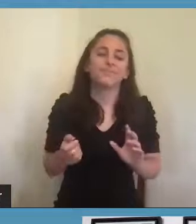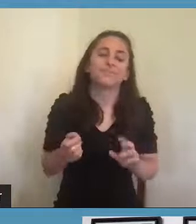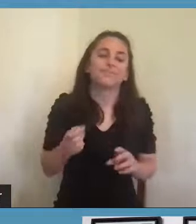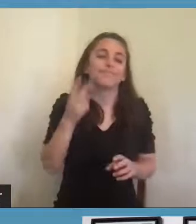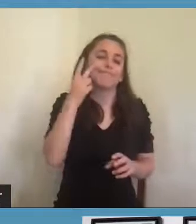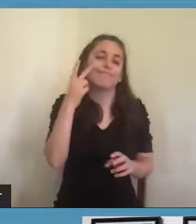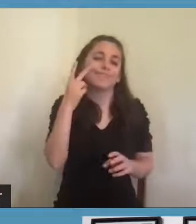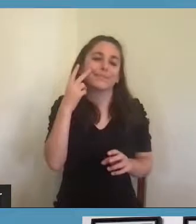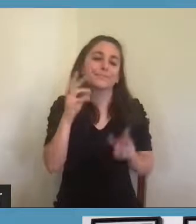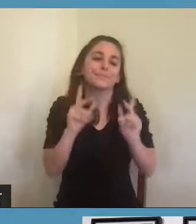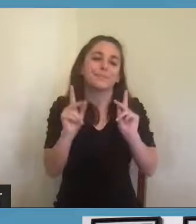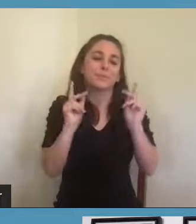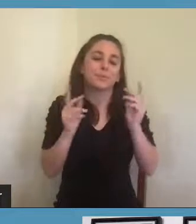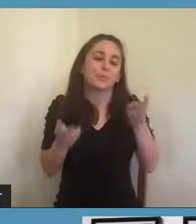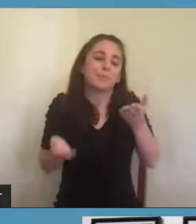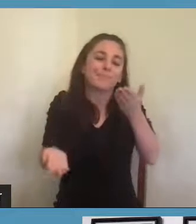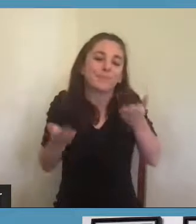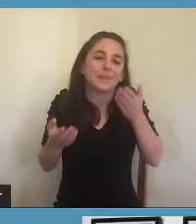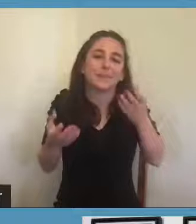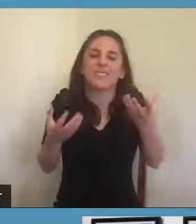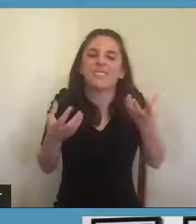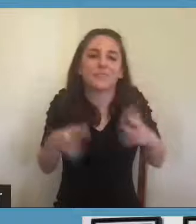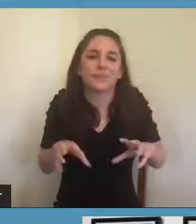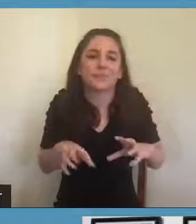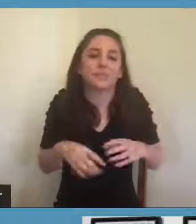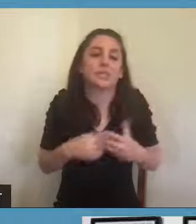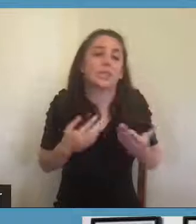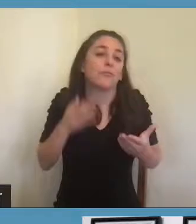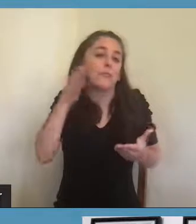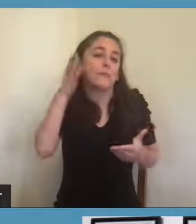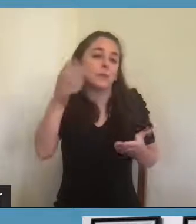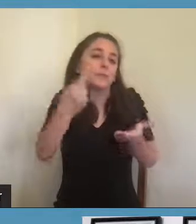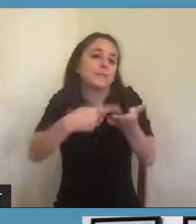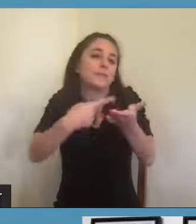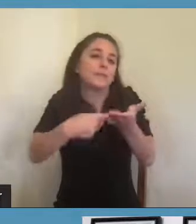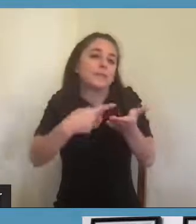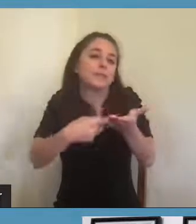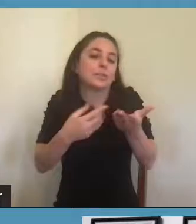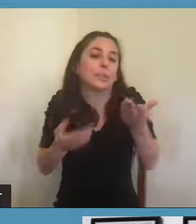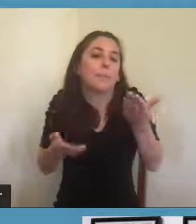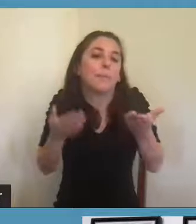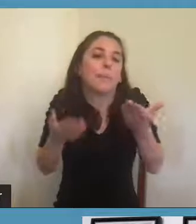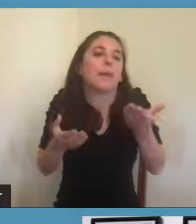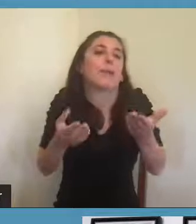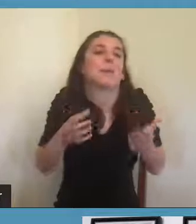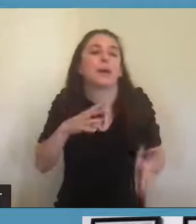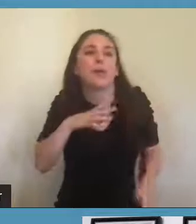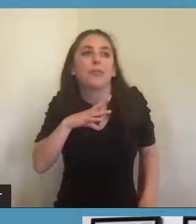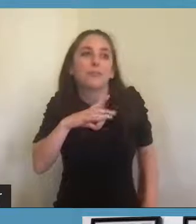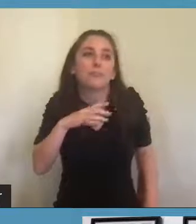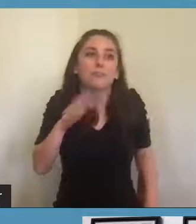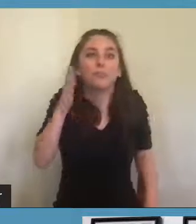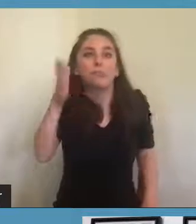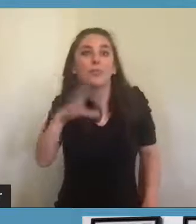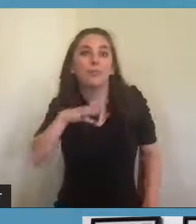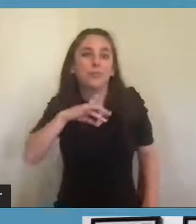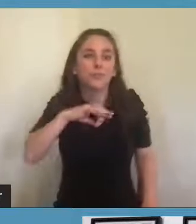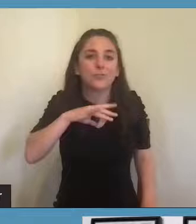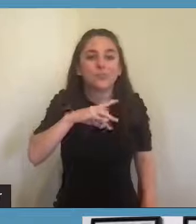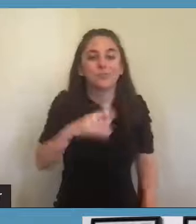would be a roadblock. So I think further discussion about that maybe on our forums would be really